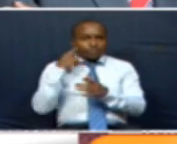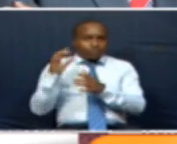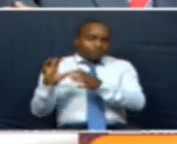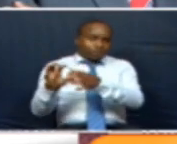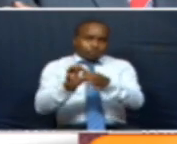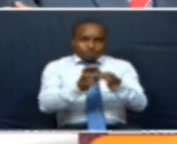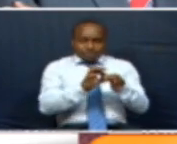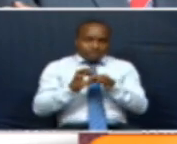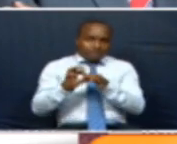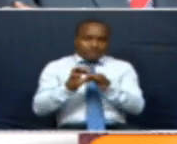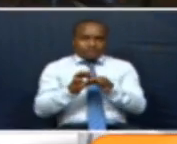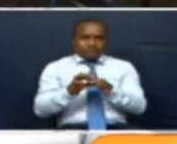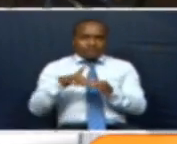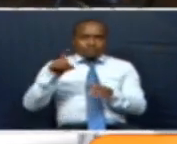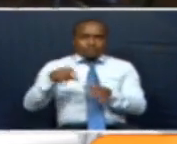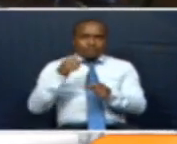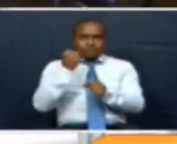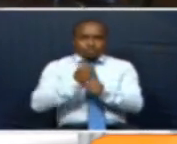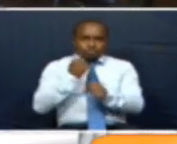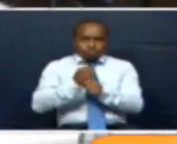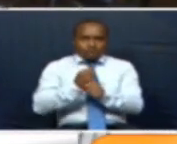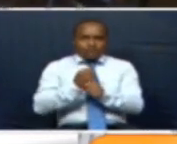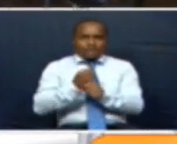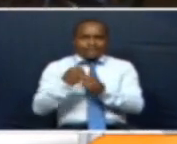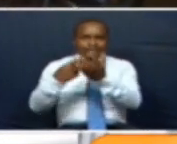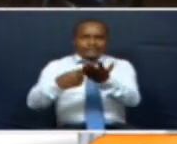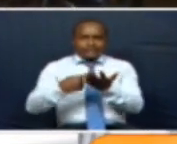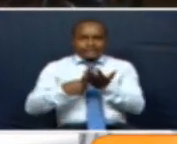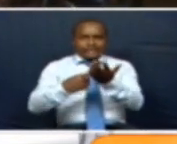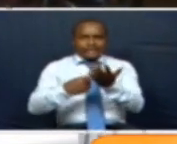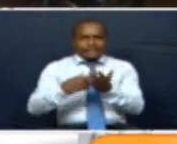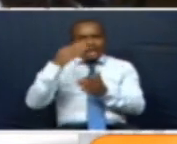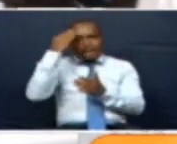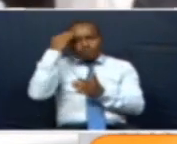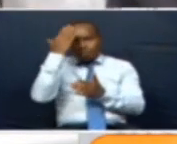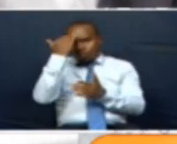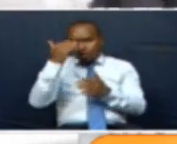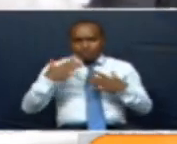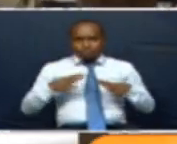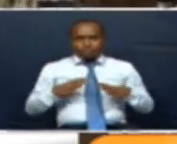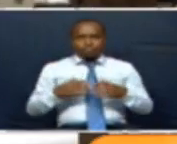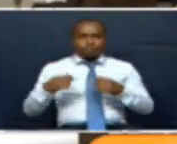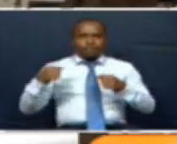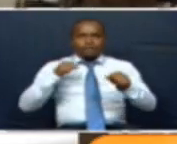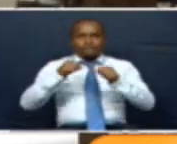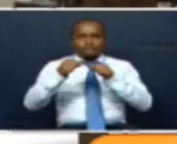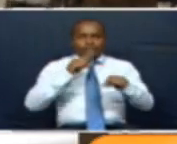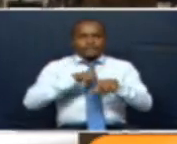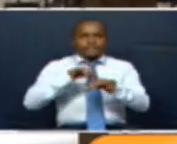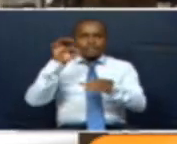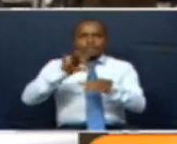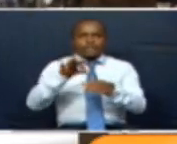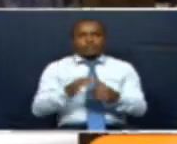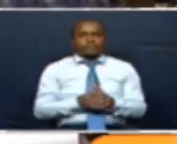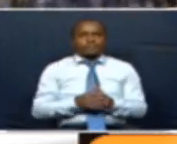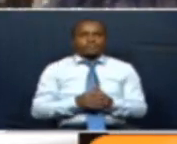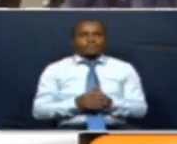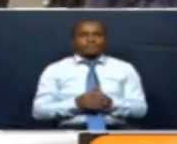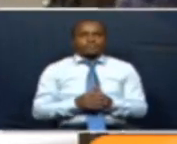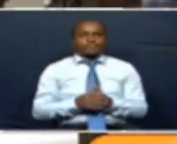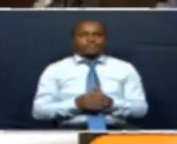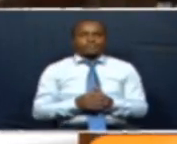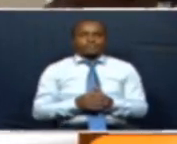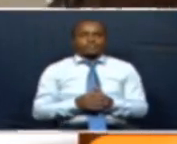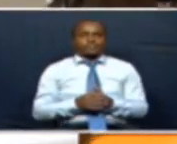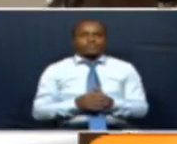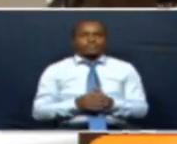pamoja, ifanye kazi na ijadili na ilete kwa nini watu huwa wanapigana wakati wa nini hasa. Of course, we have a very